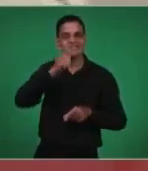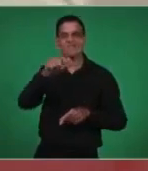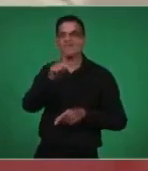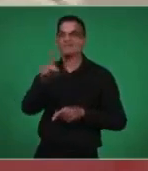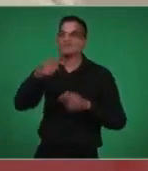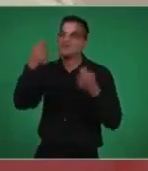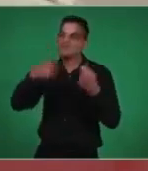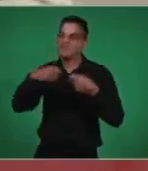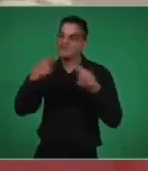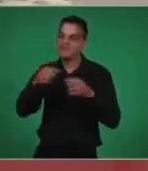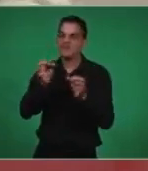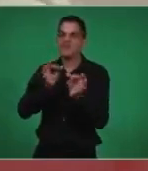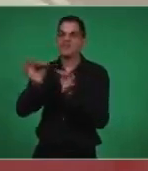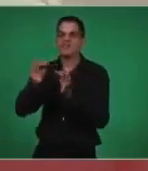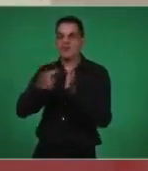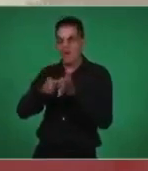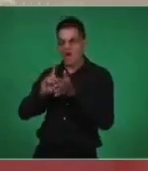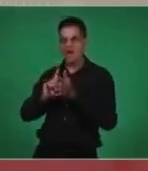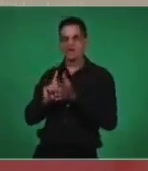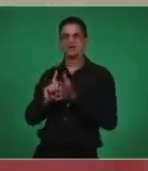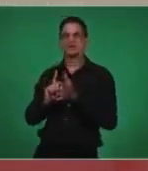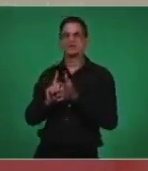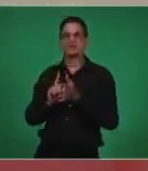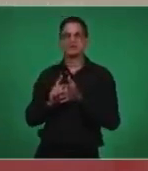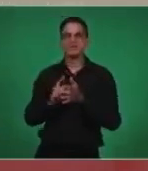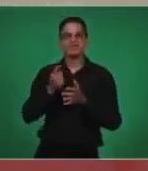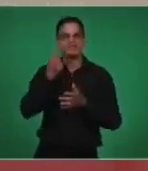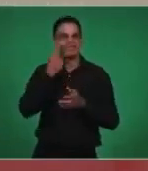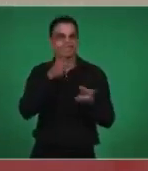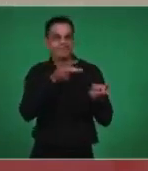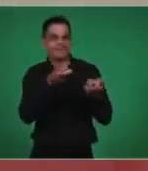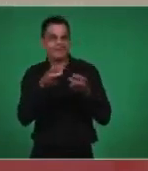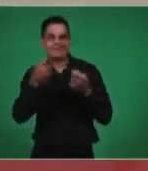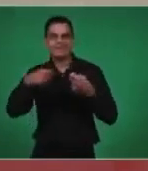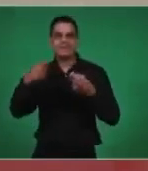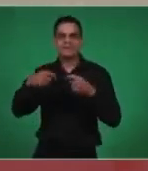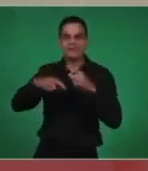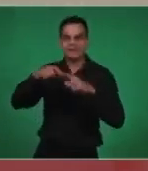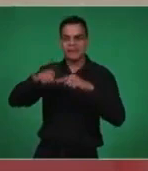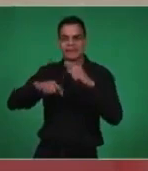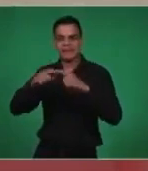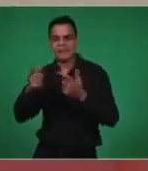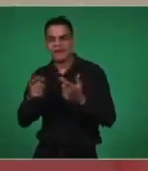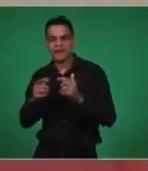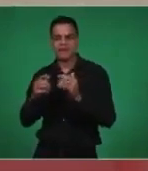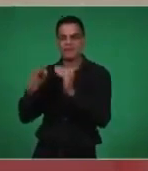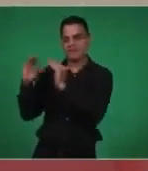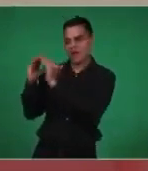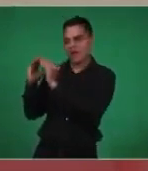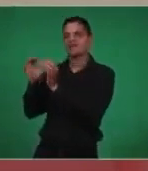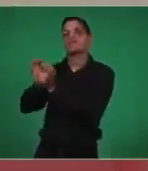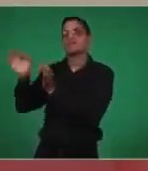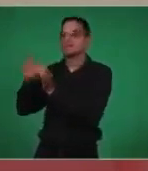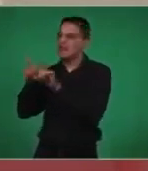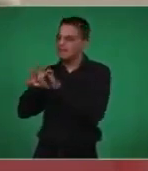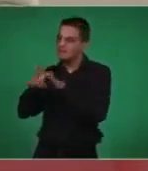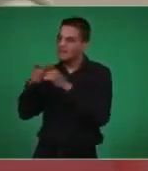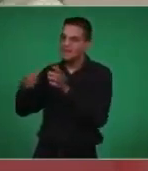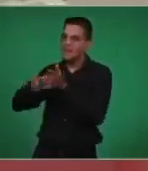the teachers need to organize. They need to know how the things are. If they left the house